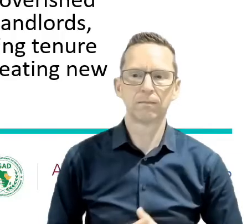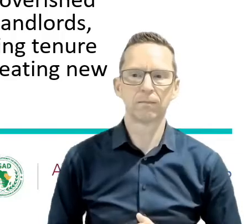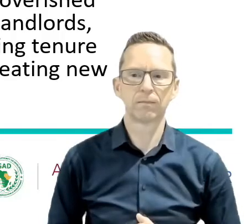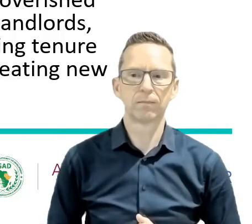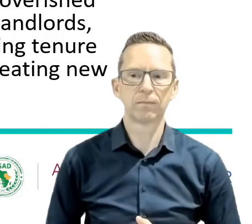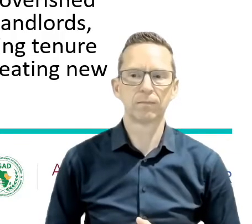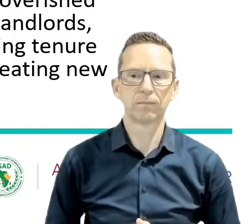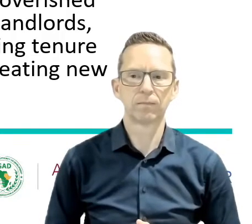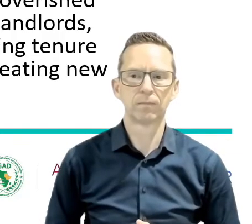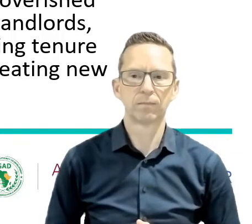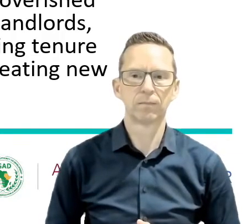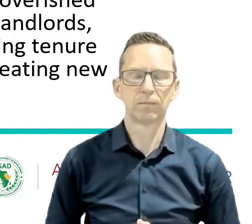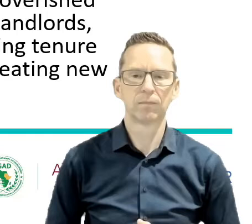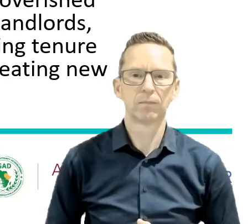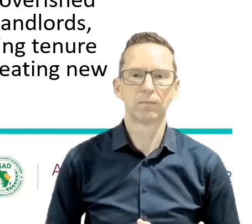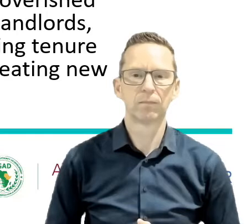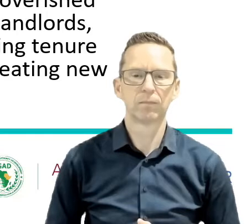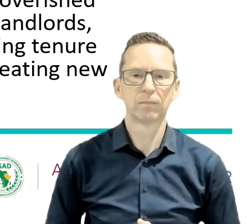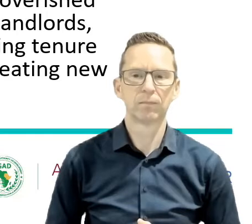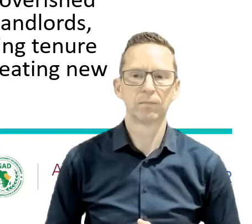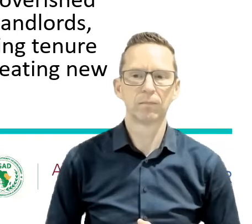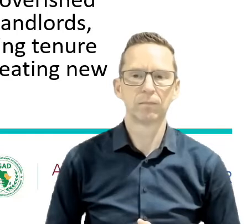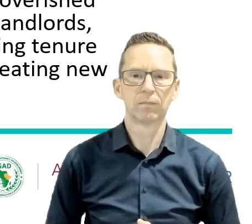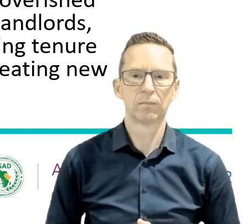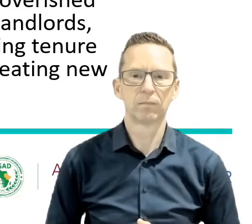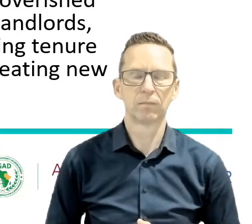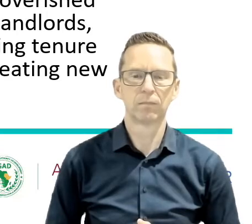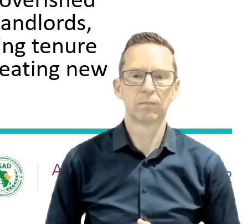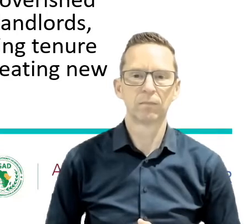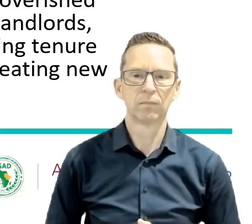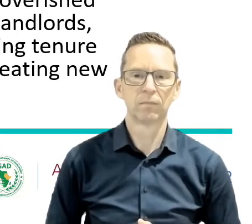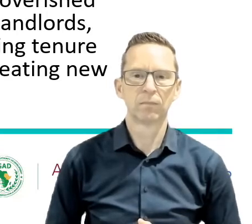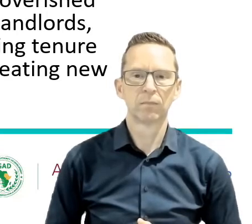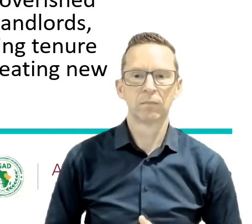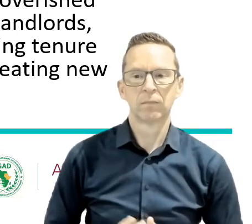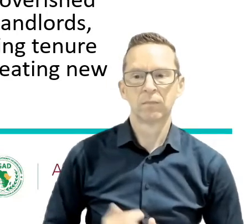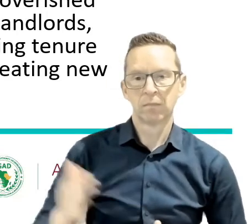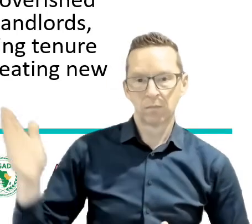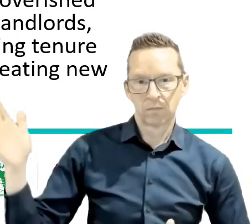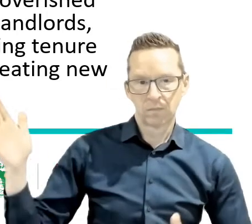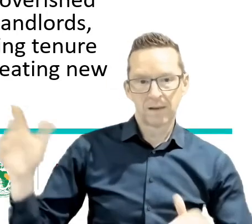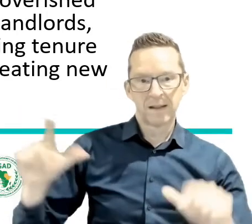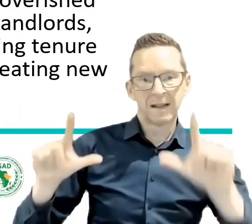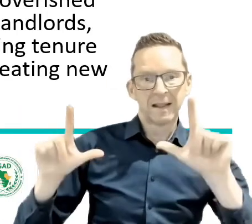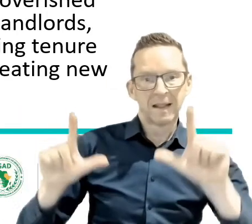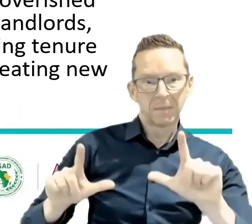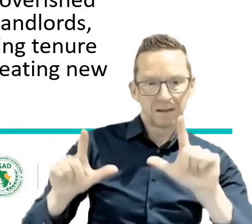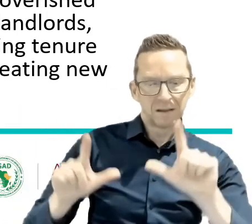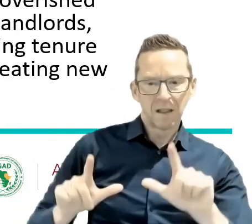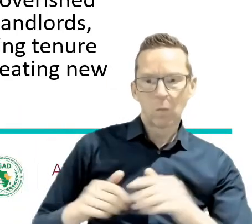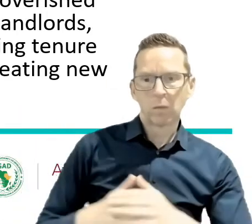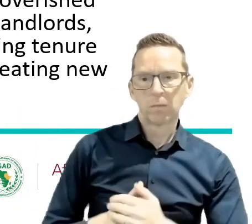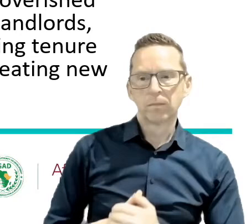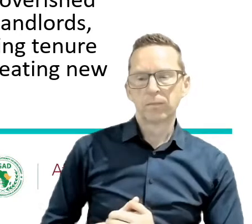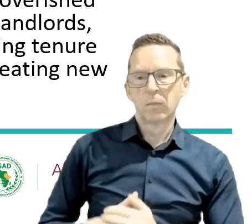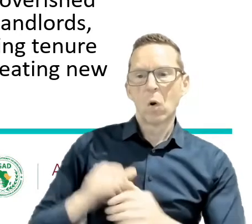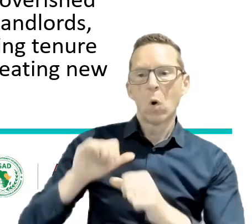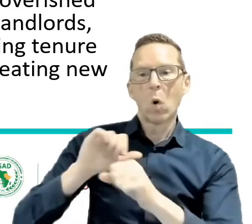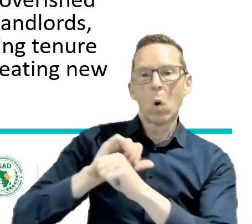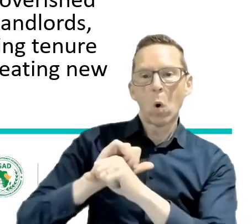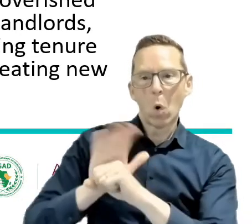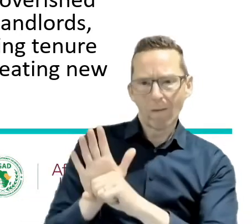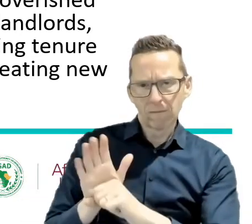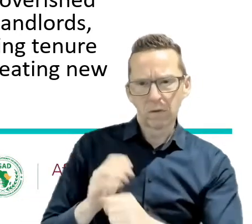Right, so in Cape Town, the effects of the COVID-19 epidemic and the response to it